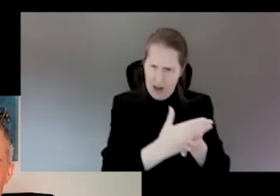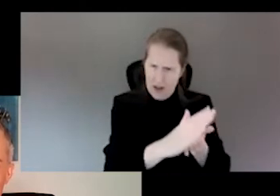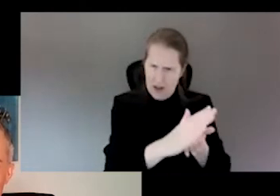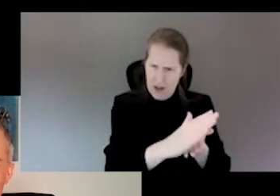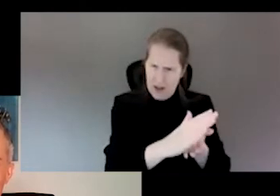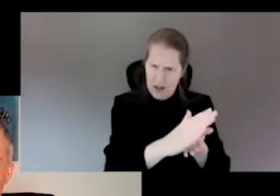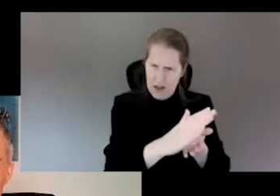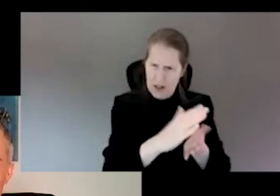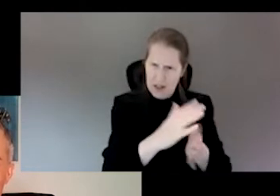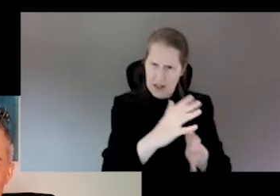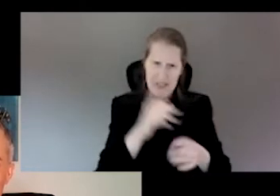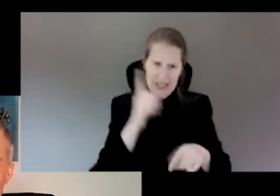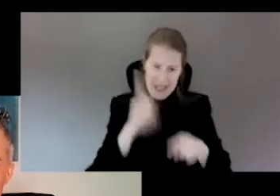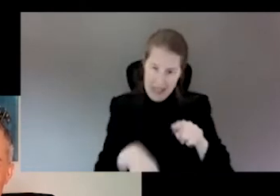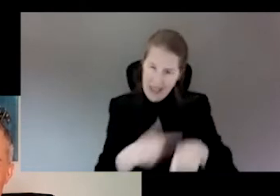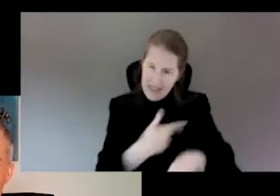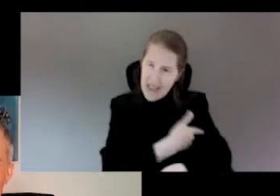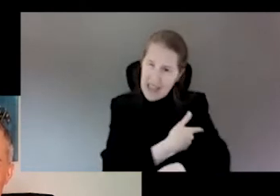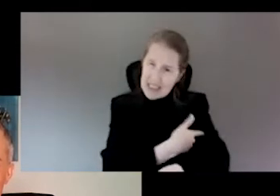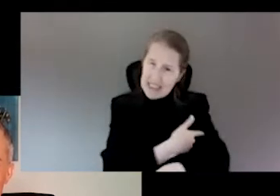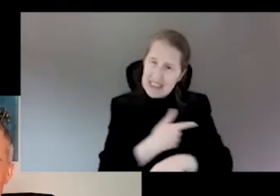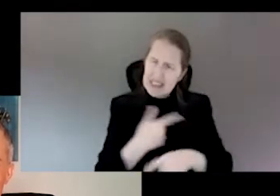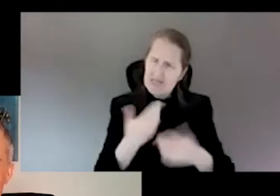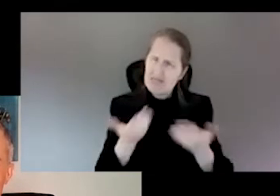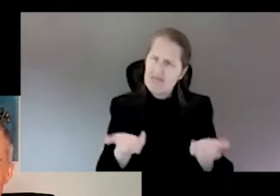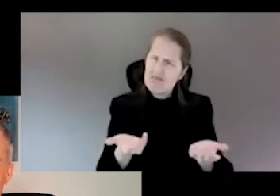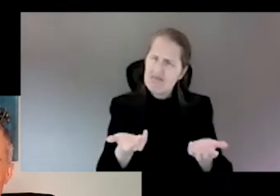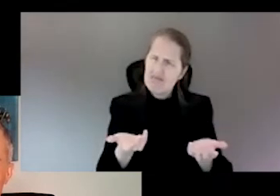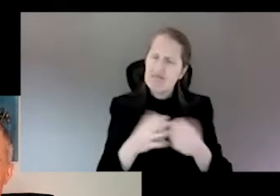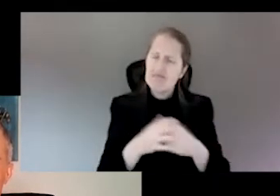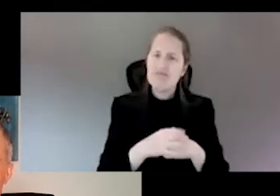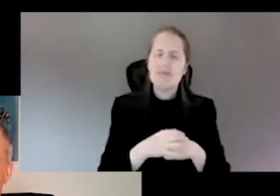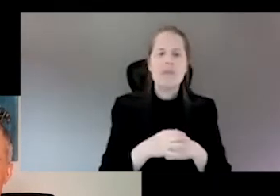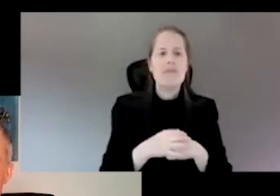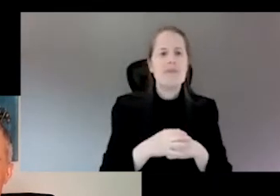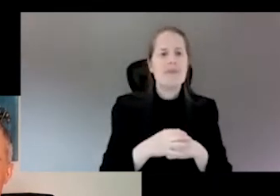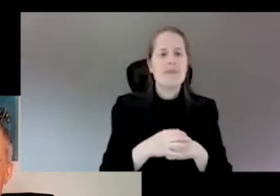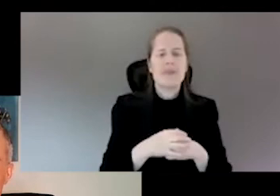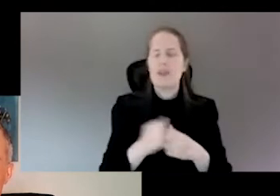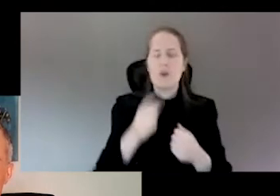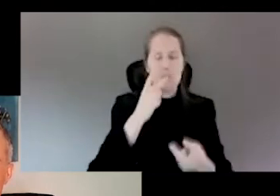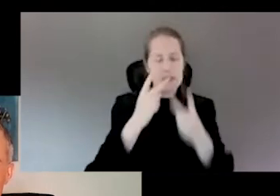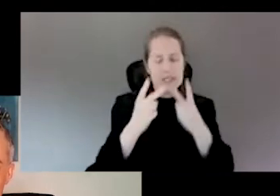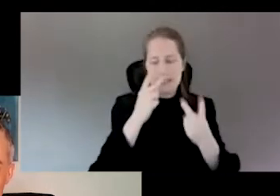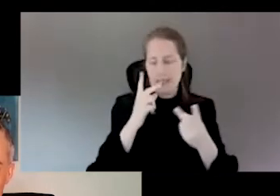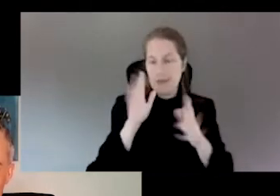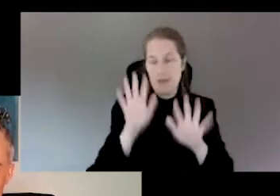get the vaccine. So you see it all around you. There's different ways